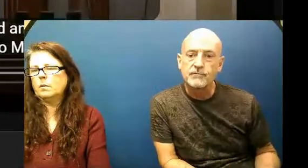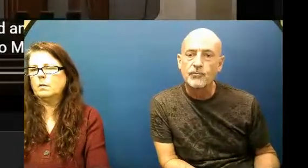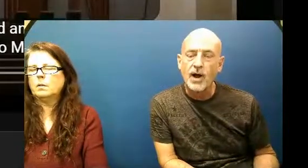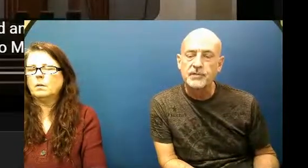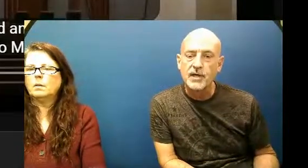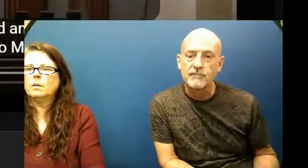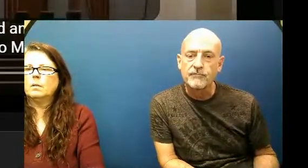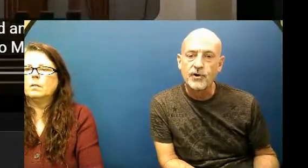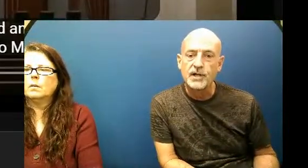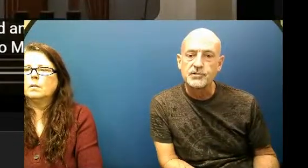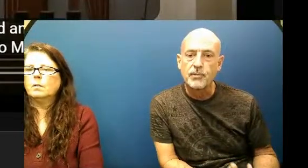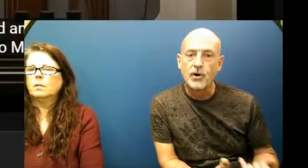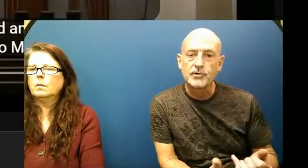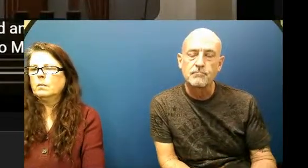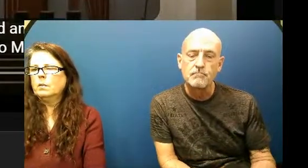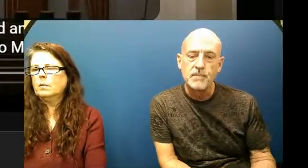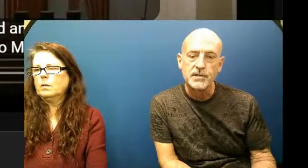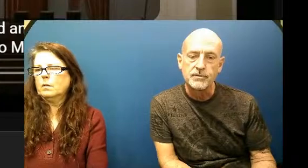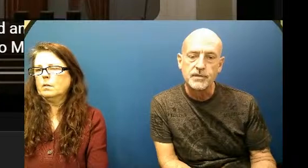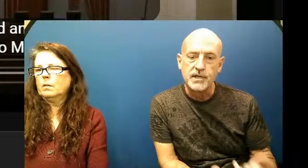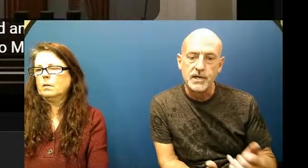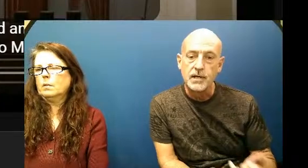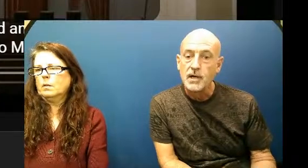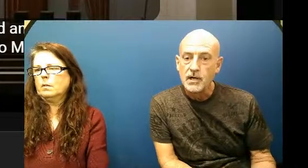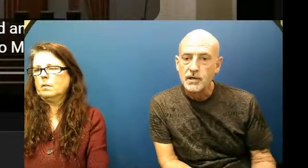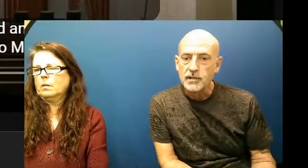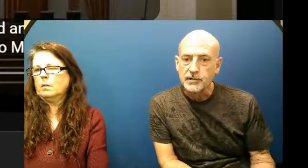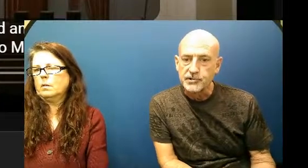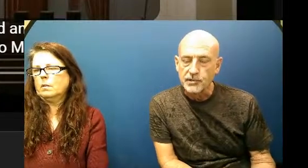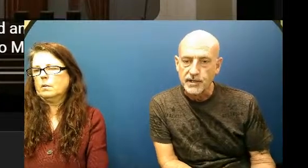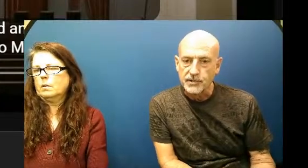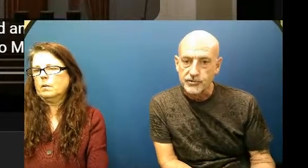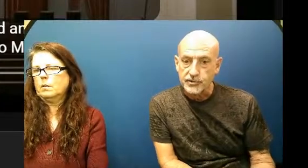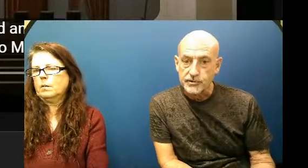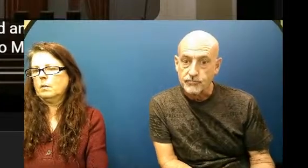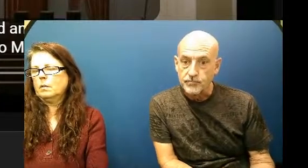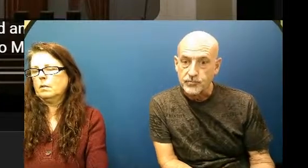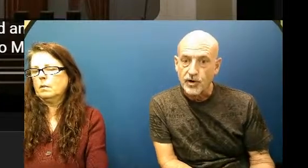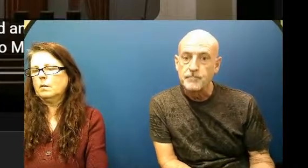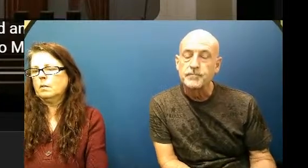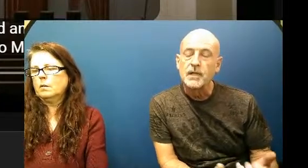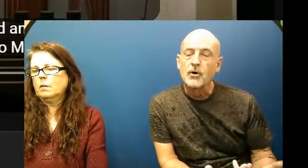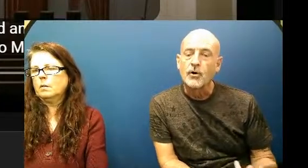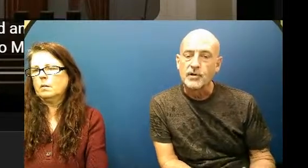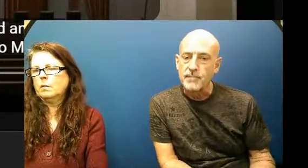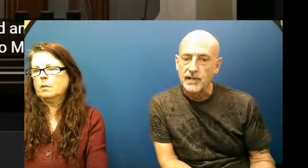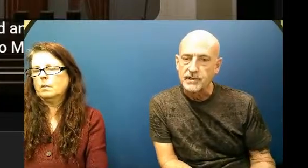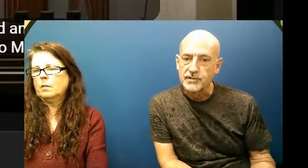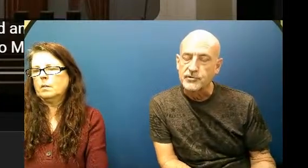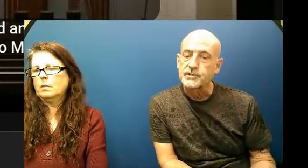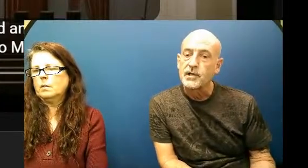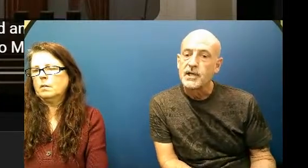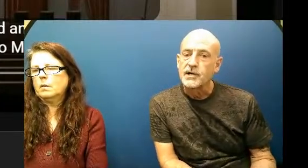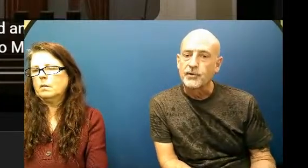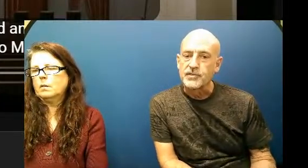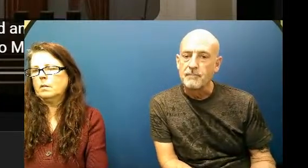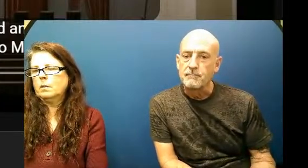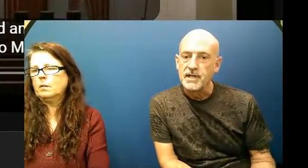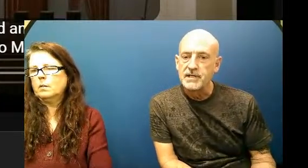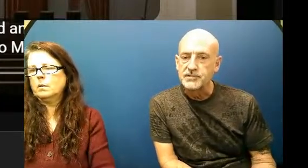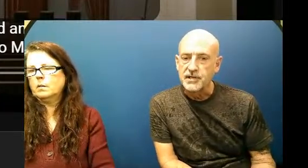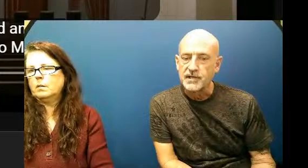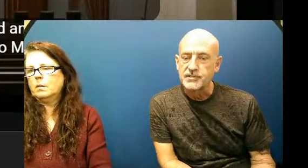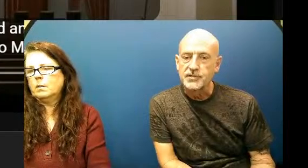much of the right they infringe upon to meet the legitimate interest, right? Or the compelling interest. And what